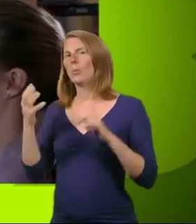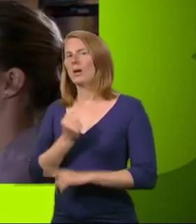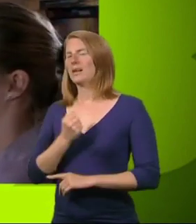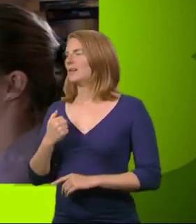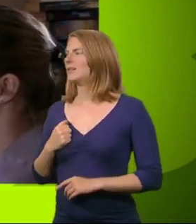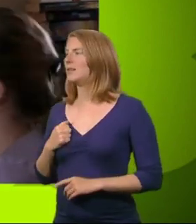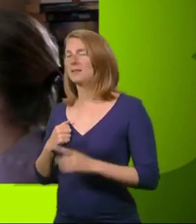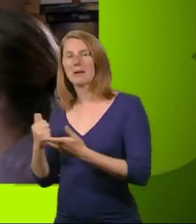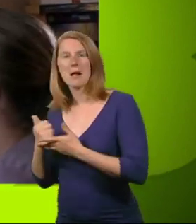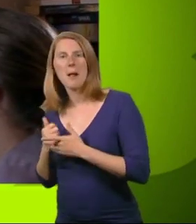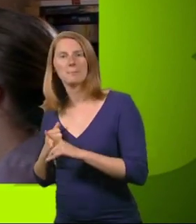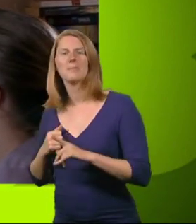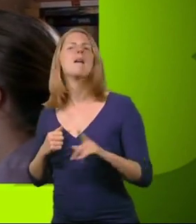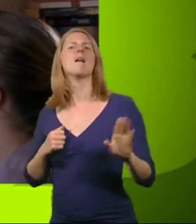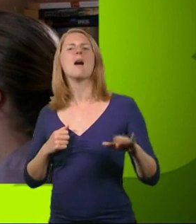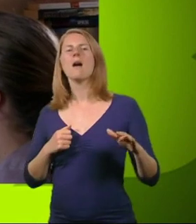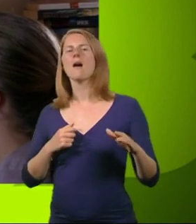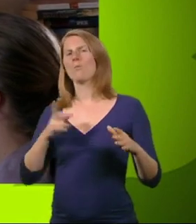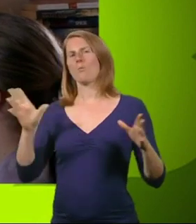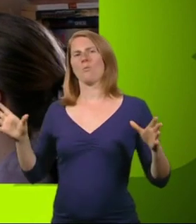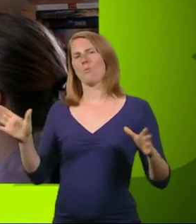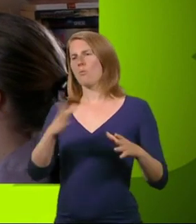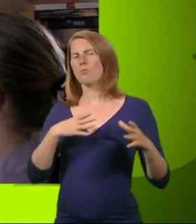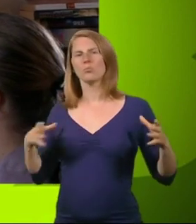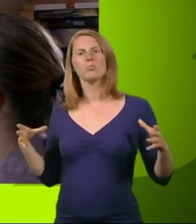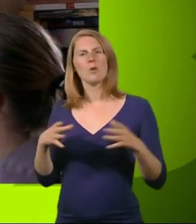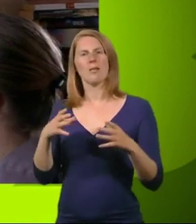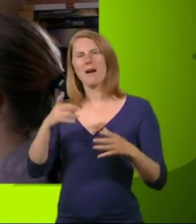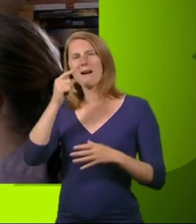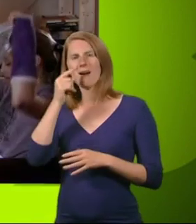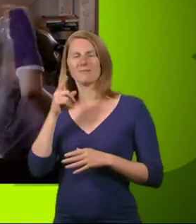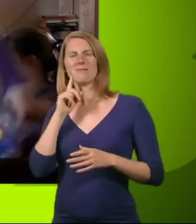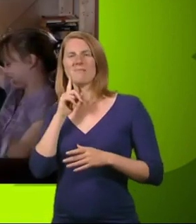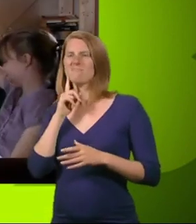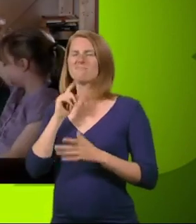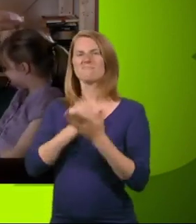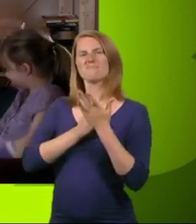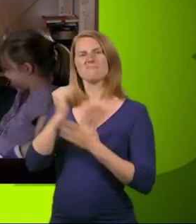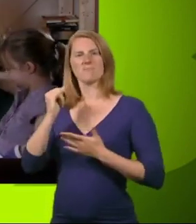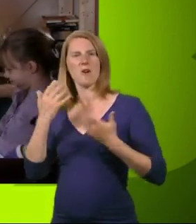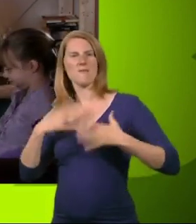can do it all together. We can have an anti-fashion show. The Rebel Collection by the Team DG.